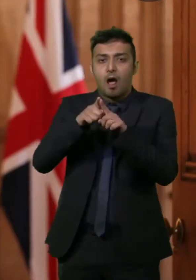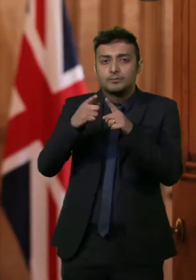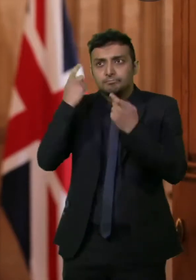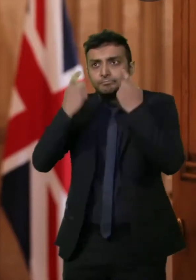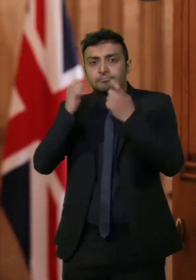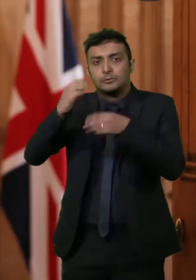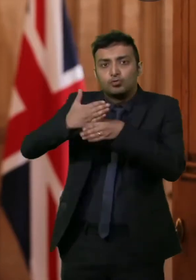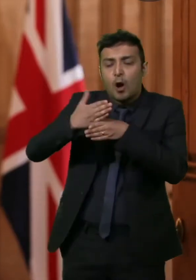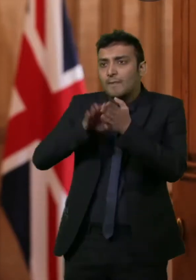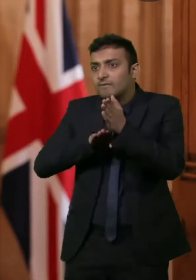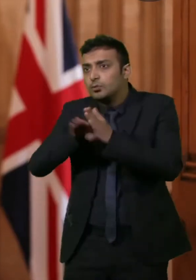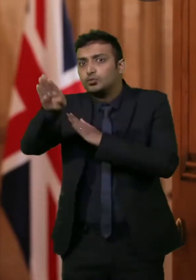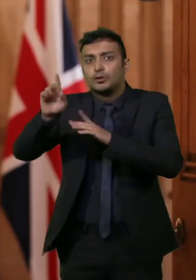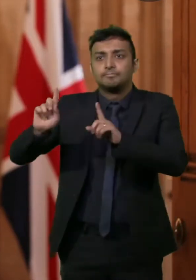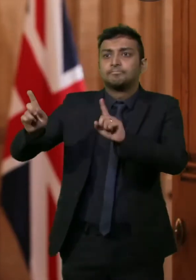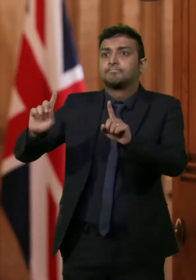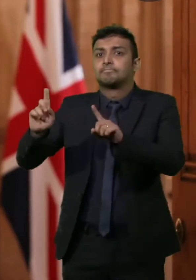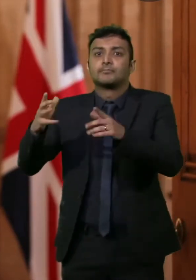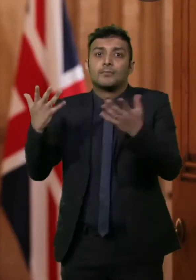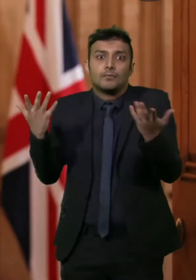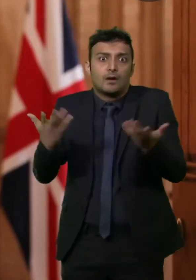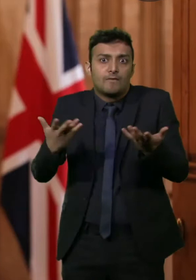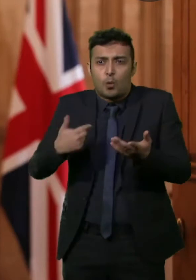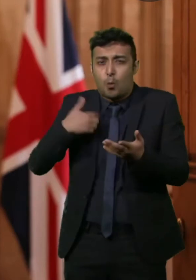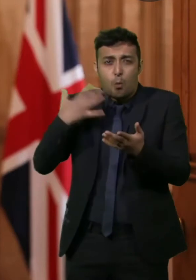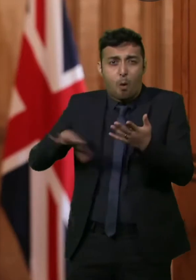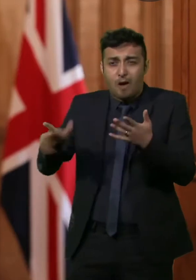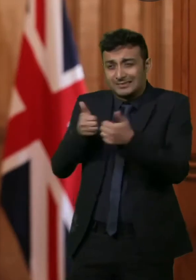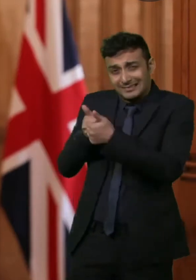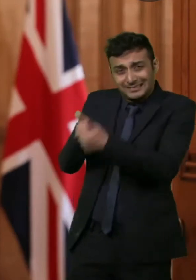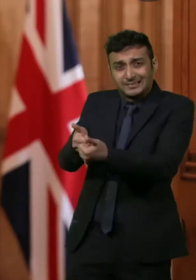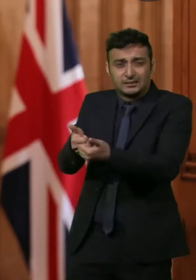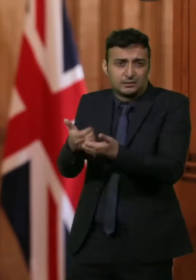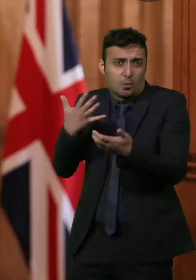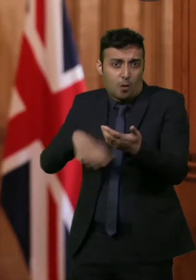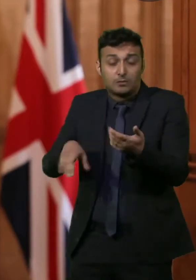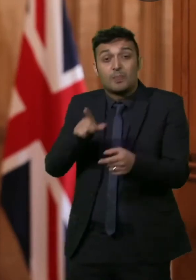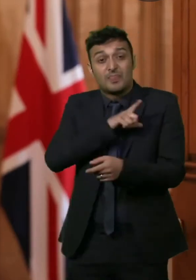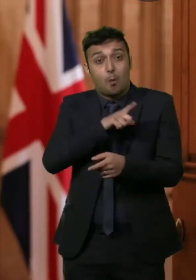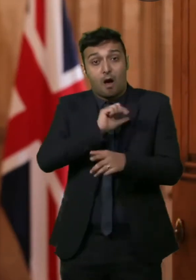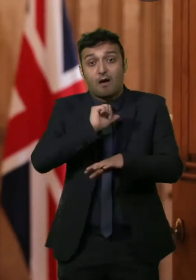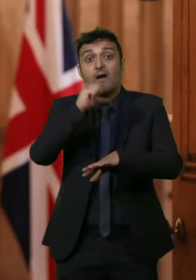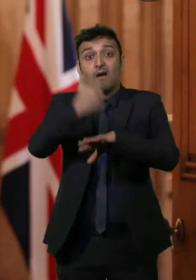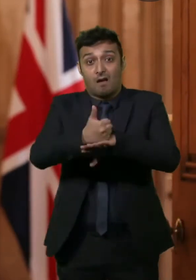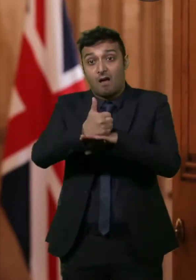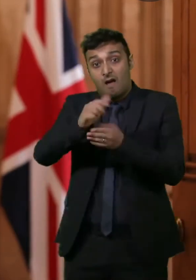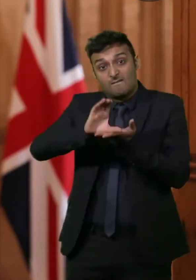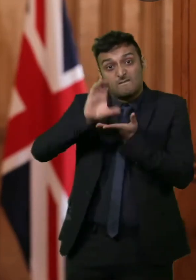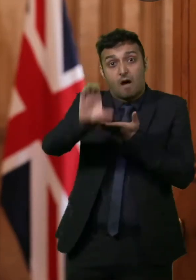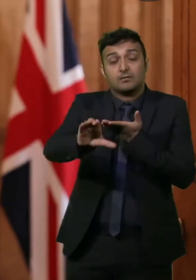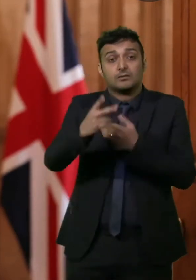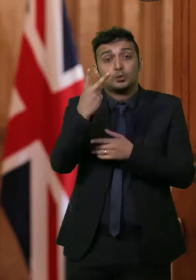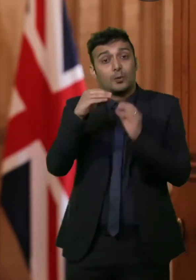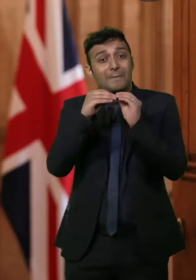the maximum possible help, and that's why we have the Kickstart funds, £2 billion to help young